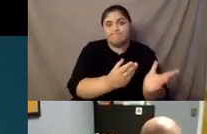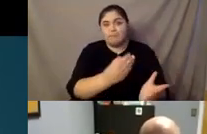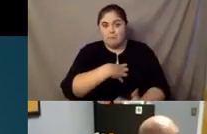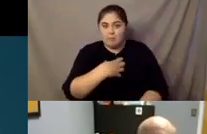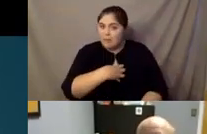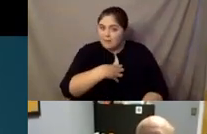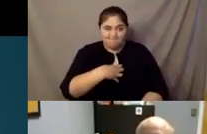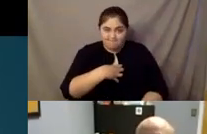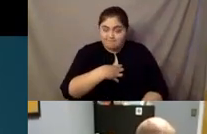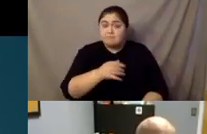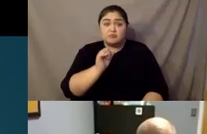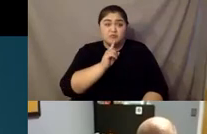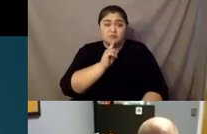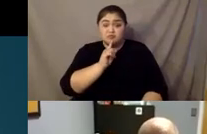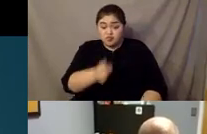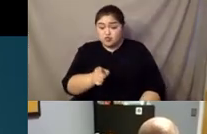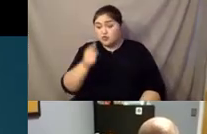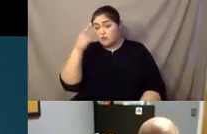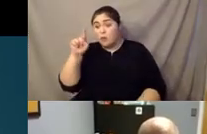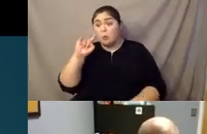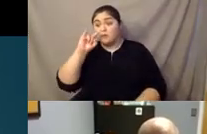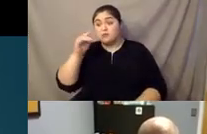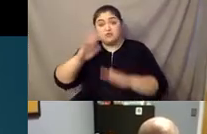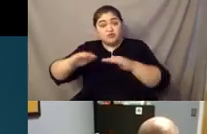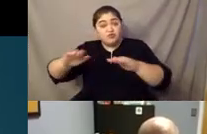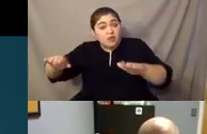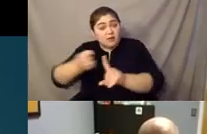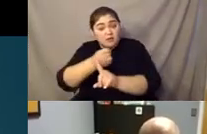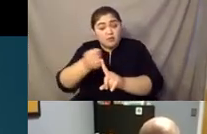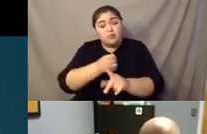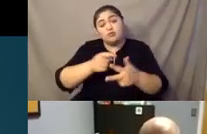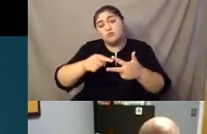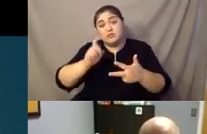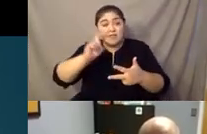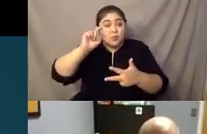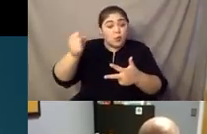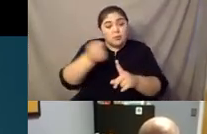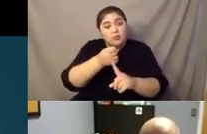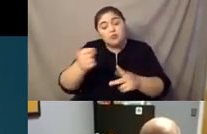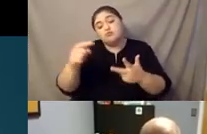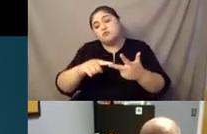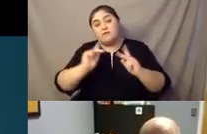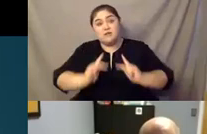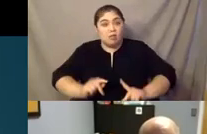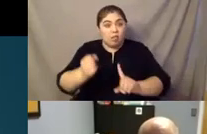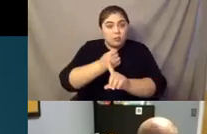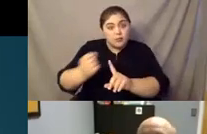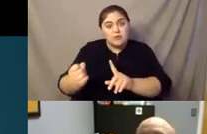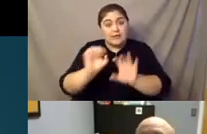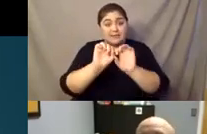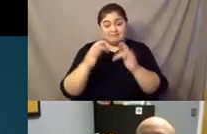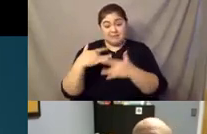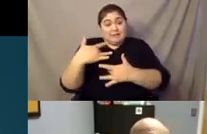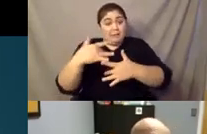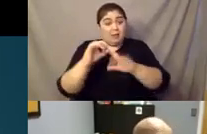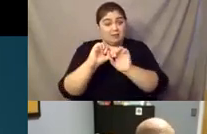cases when you're talking about whether it's child abuse or adult sexual abuse, physical abuse, whatever. The safe places that people go